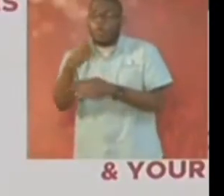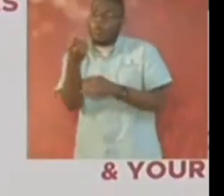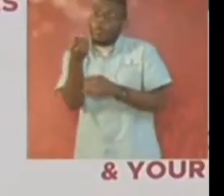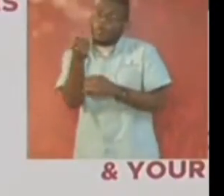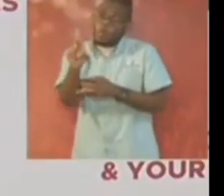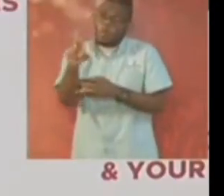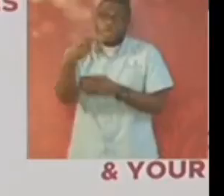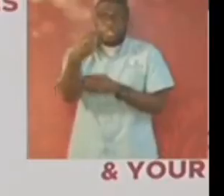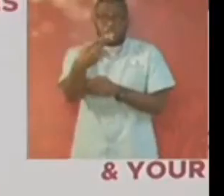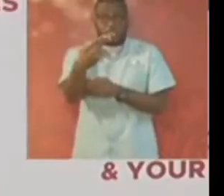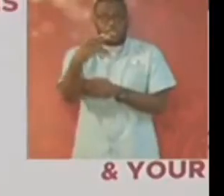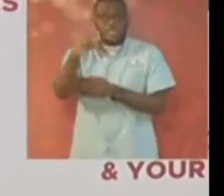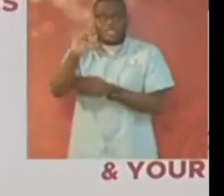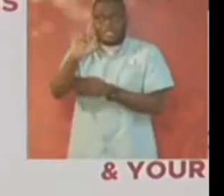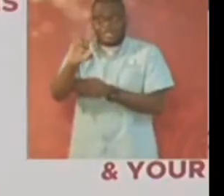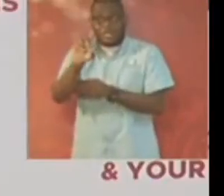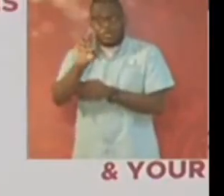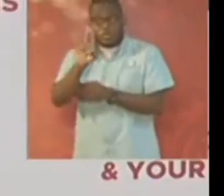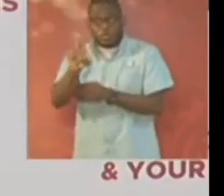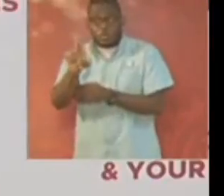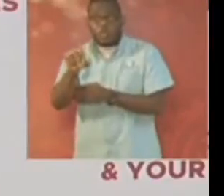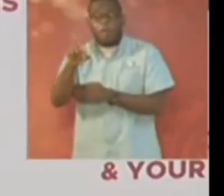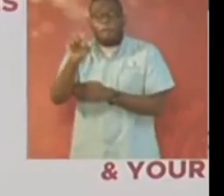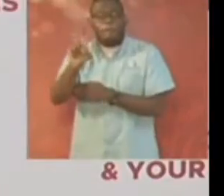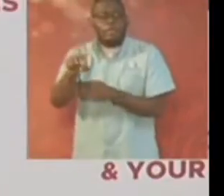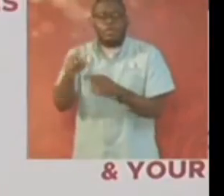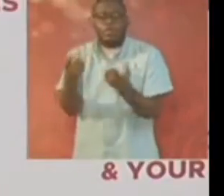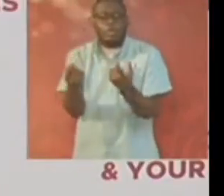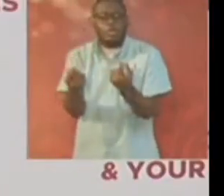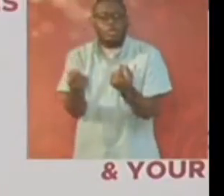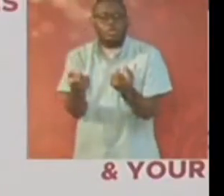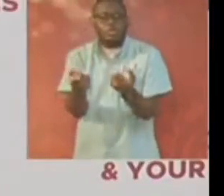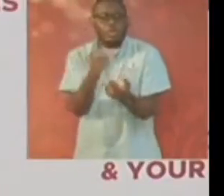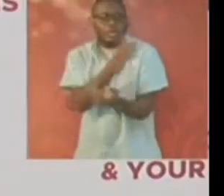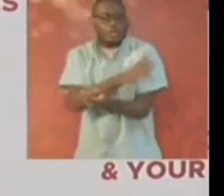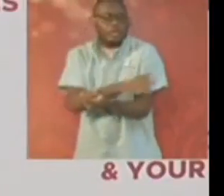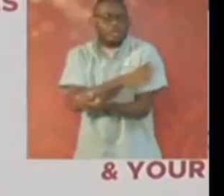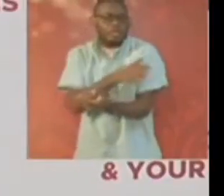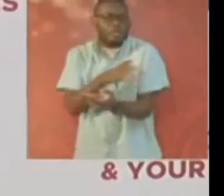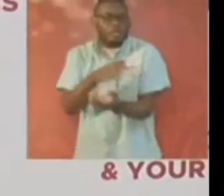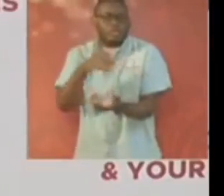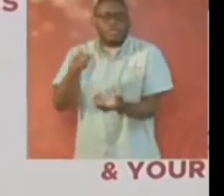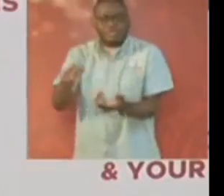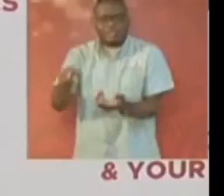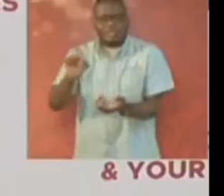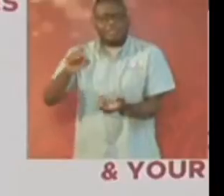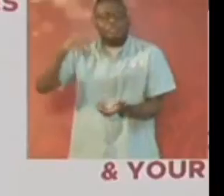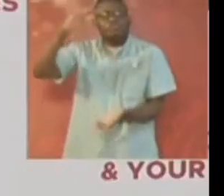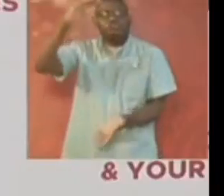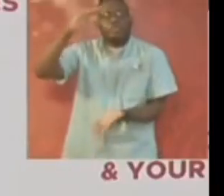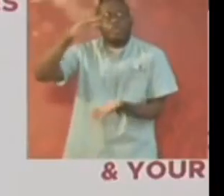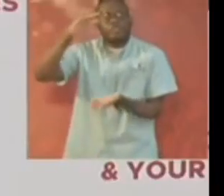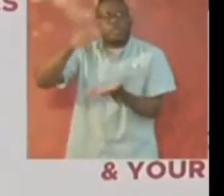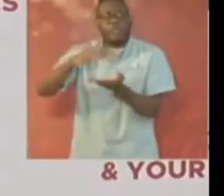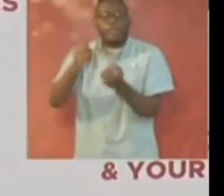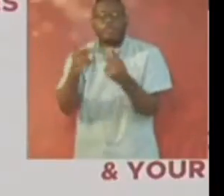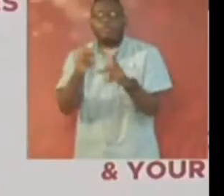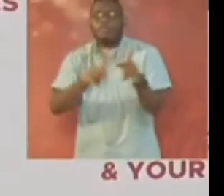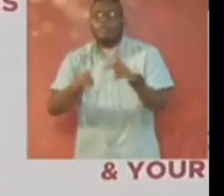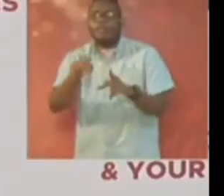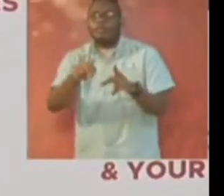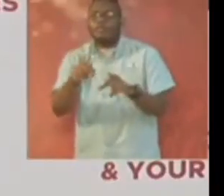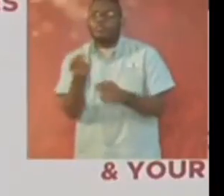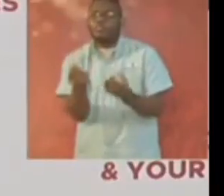have decreased our clinic numbers to prevent persons from congregating. This may have led in